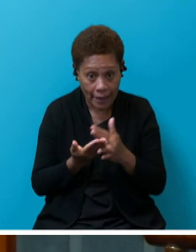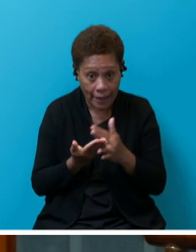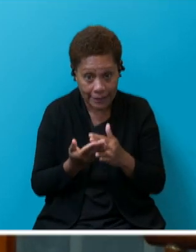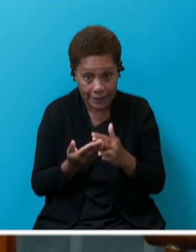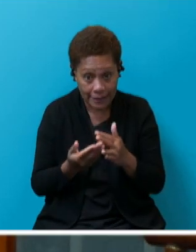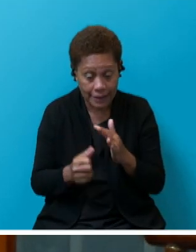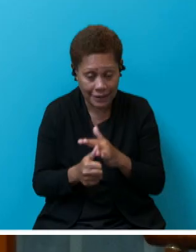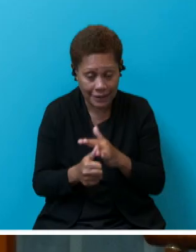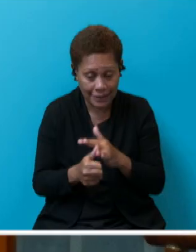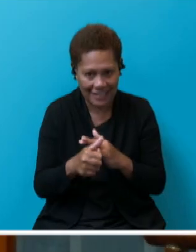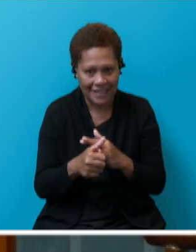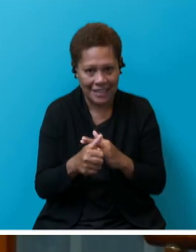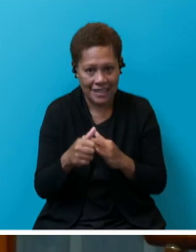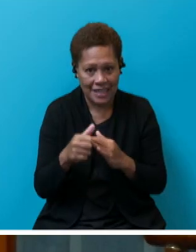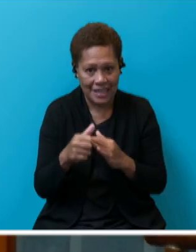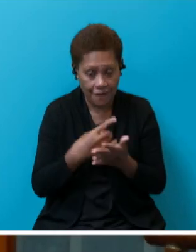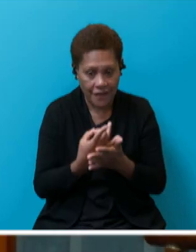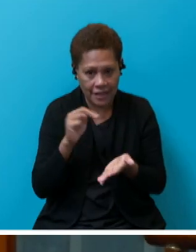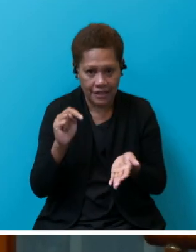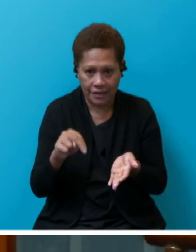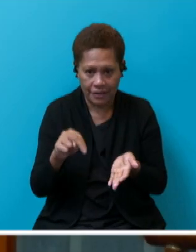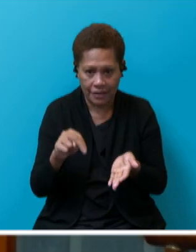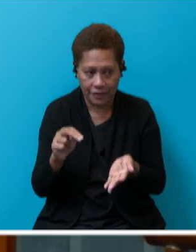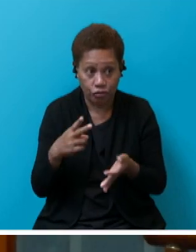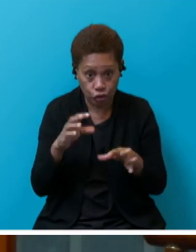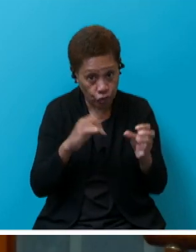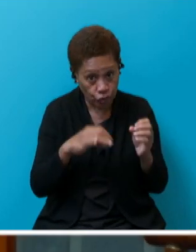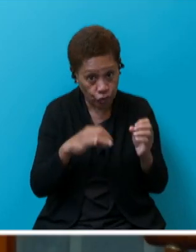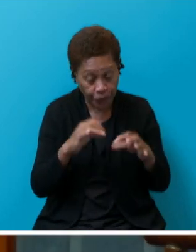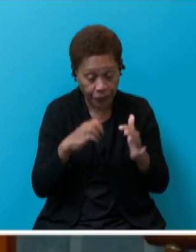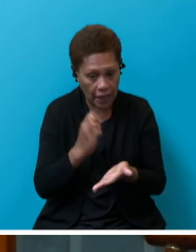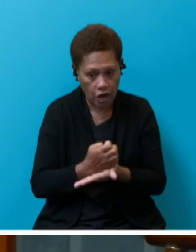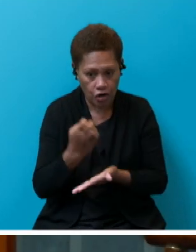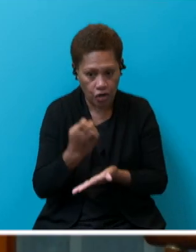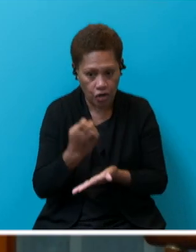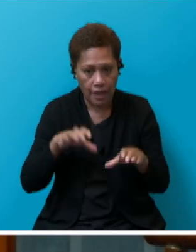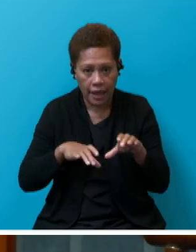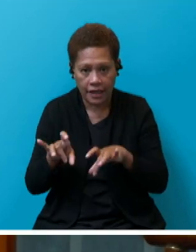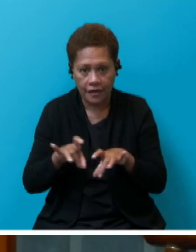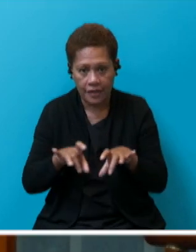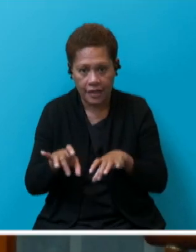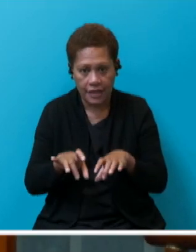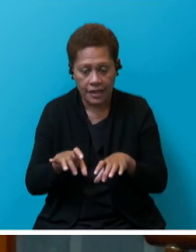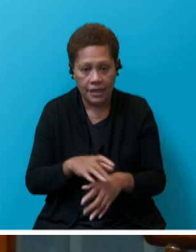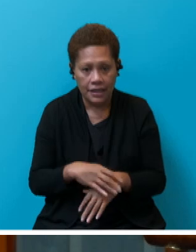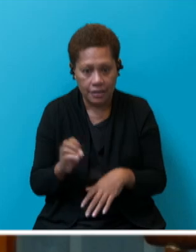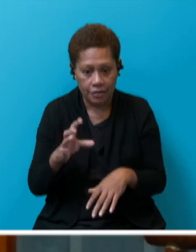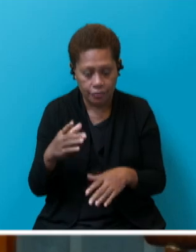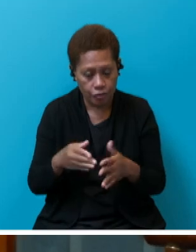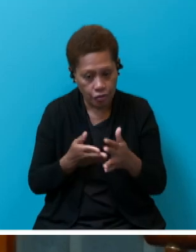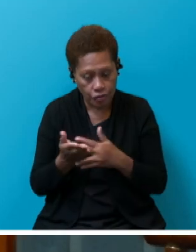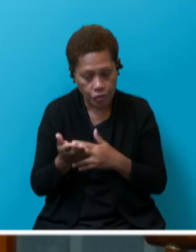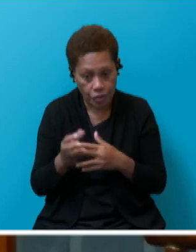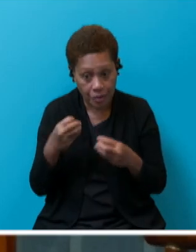thrive, innovate, and contribute to the economic activity. Through the Access to Business Funding